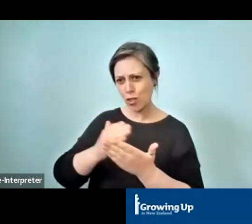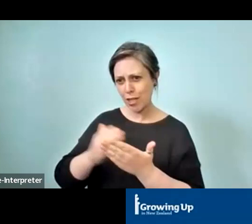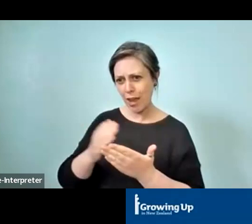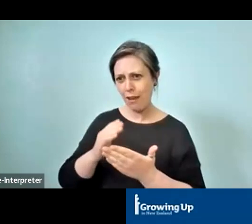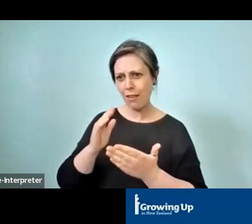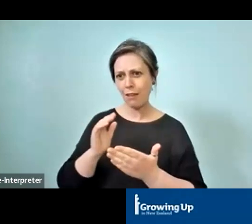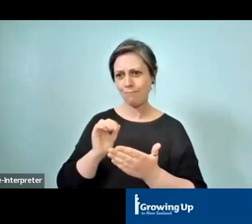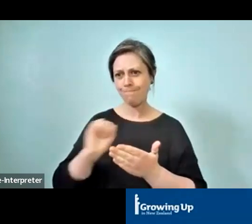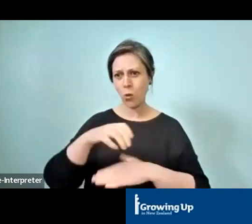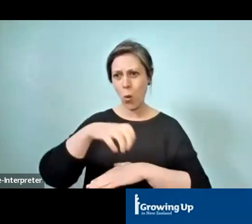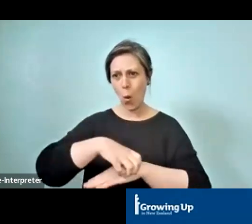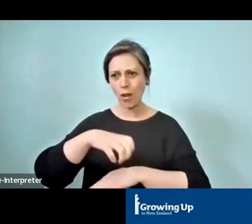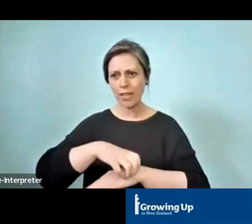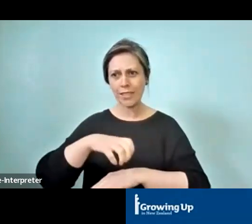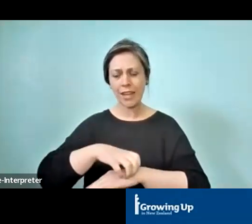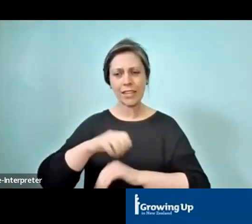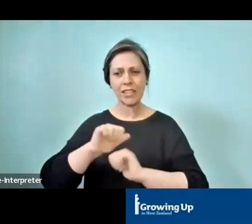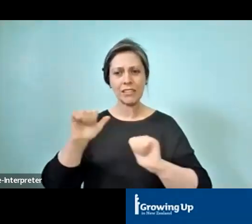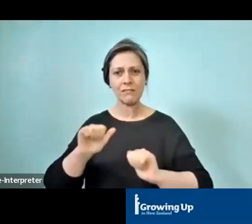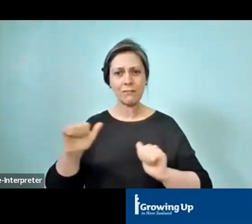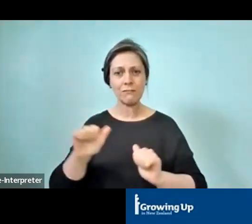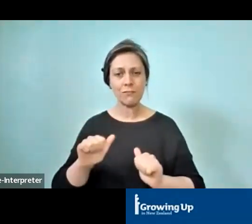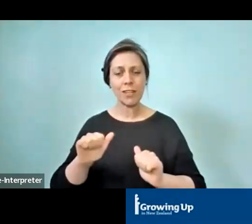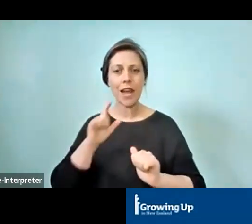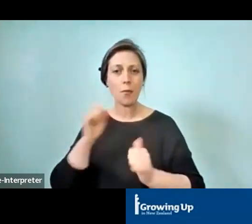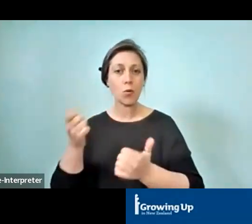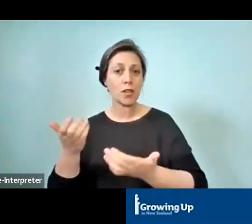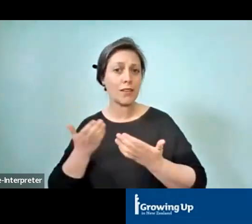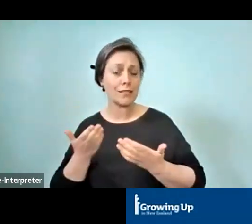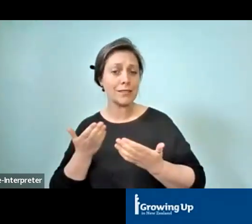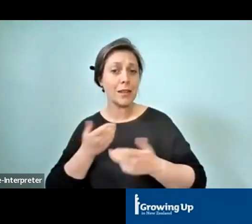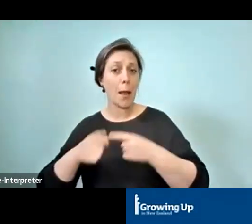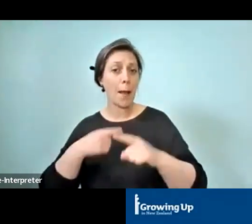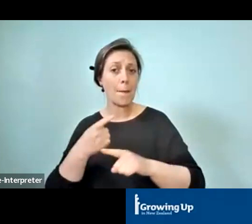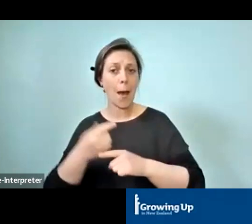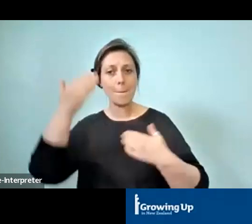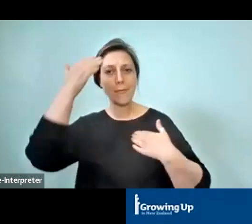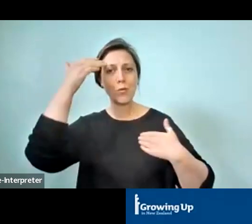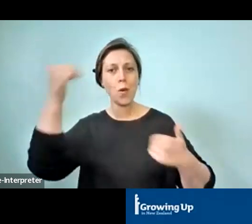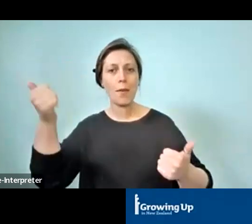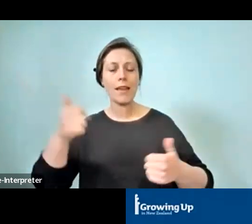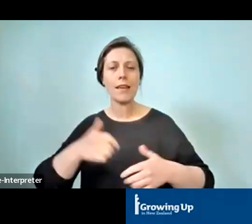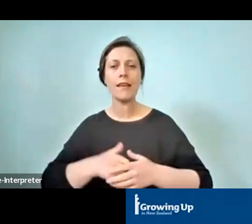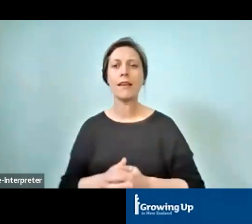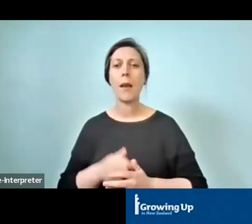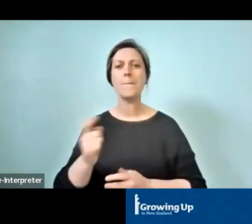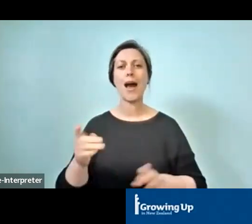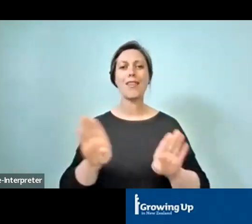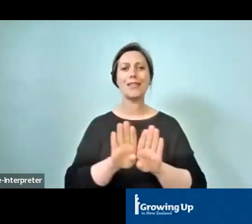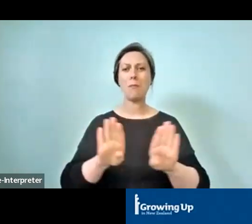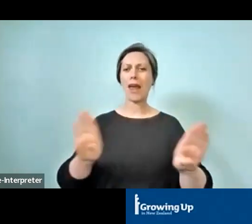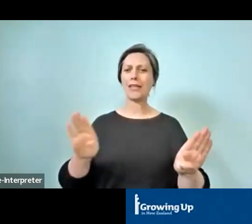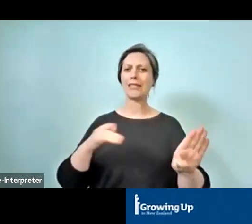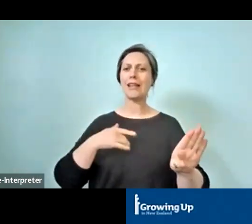Hauora are leading out in relation to mental wellbeing. But also for the rest of the panelists, I think there might be this thread here about how